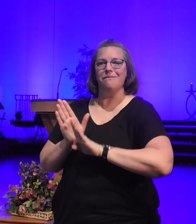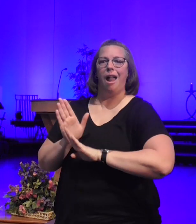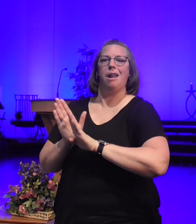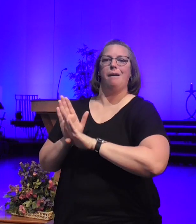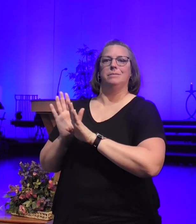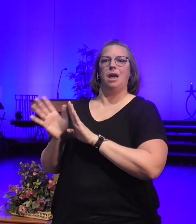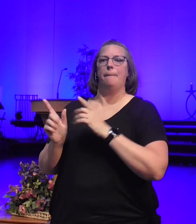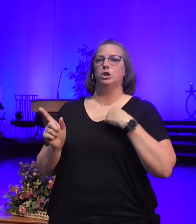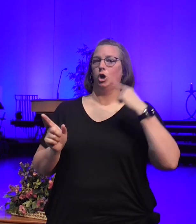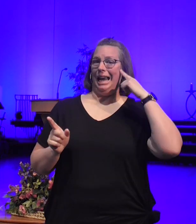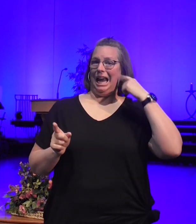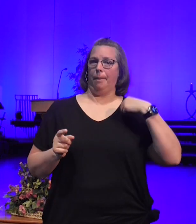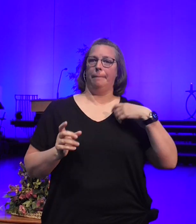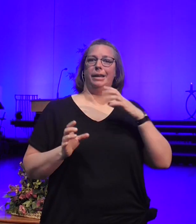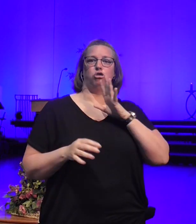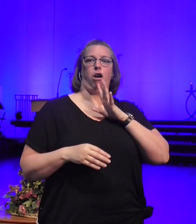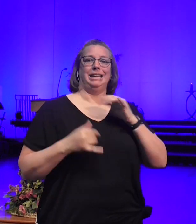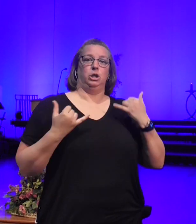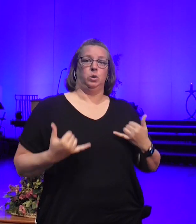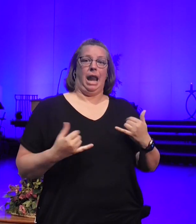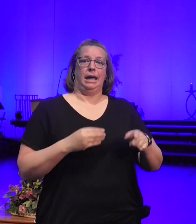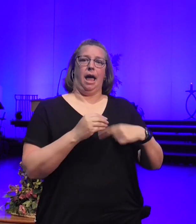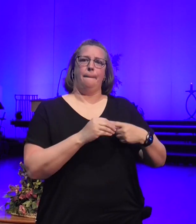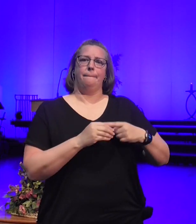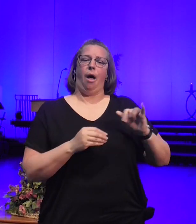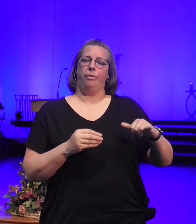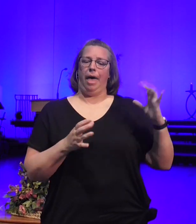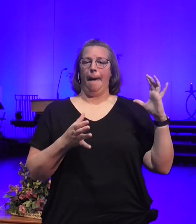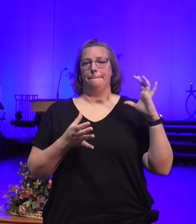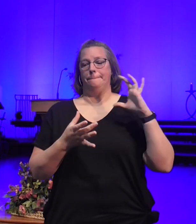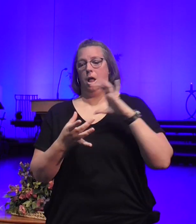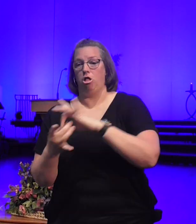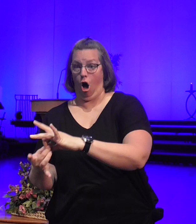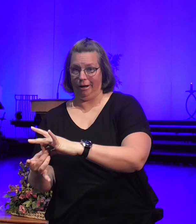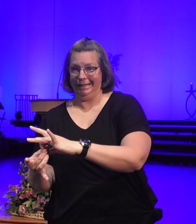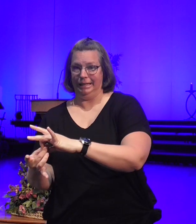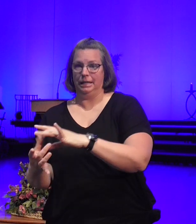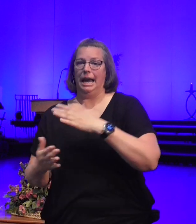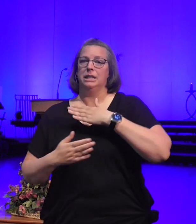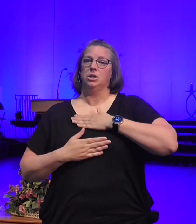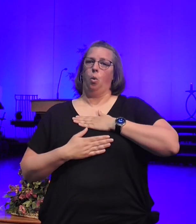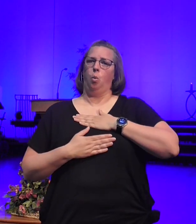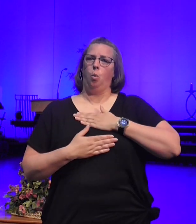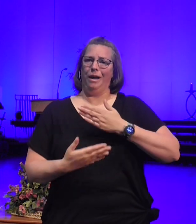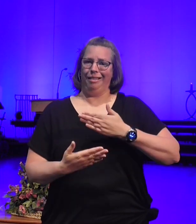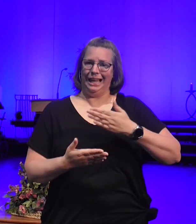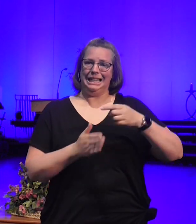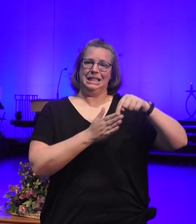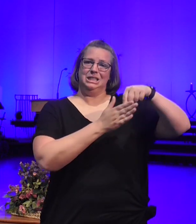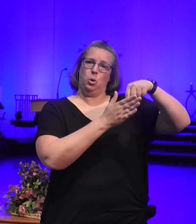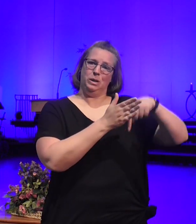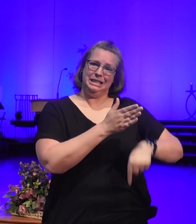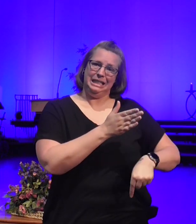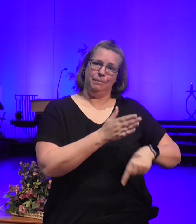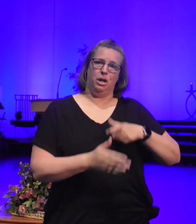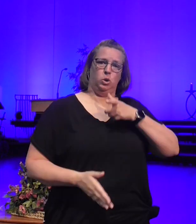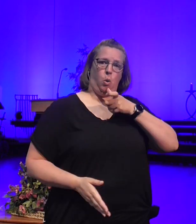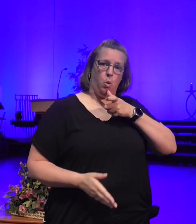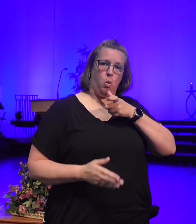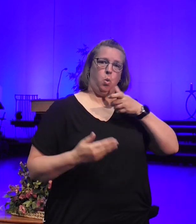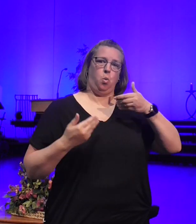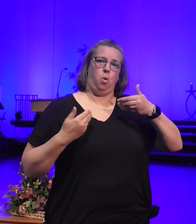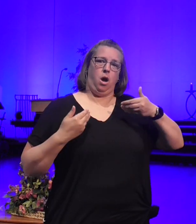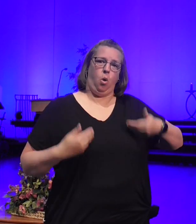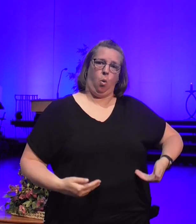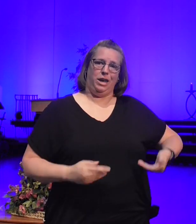But you're going to hear me talking today about that sense of belonging really comes from that willingness to deepen into the essence of who we are and how